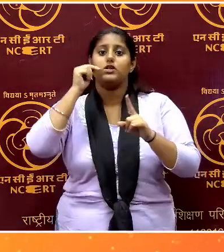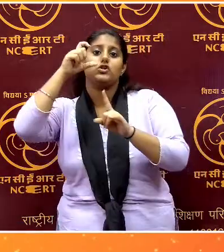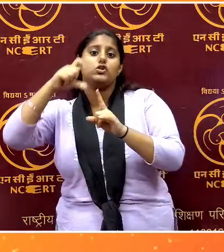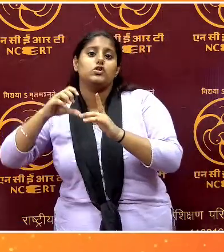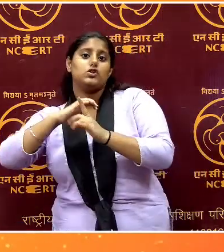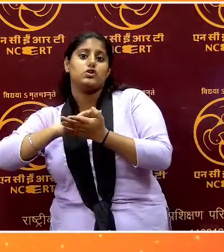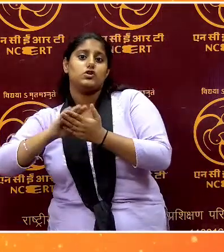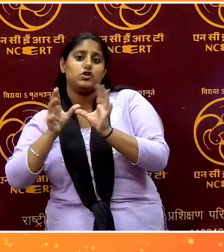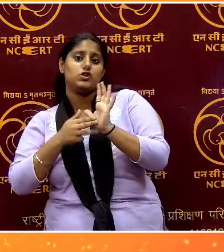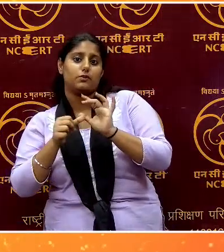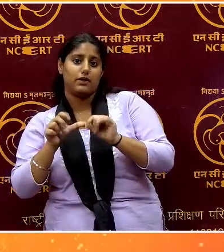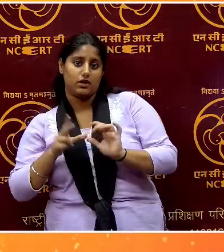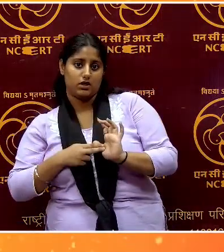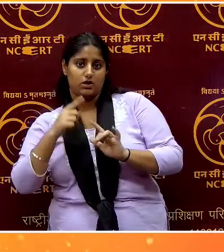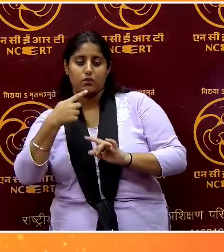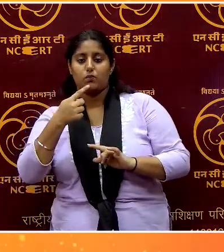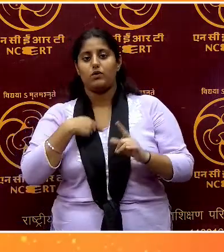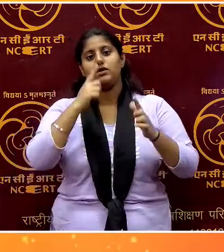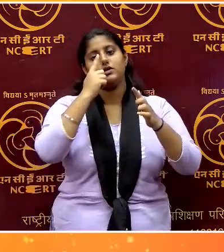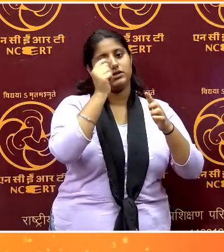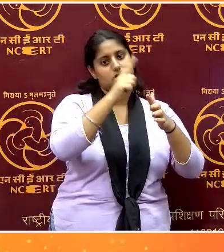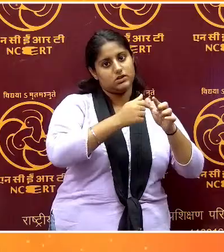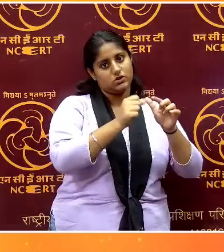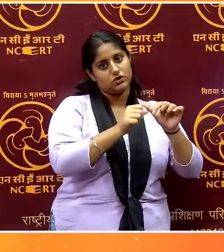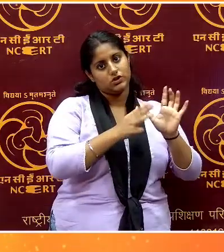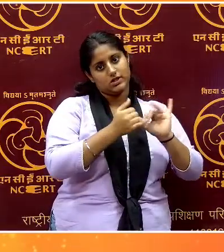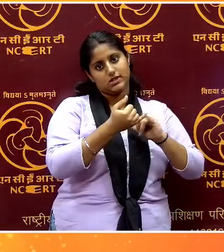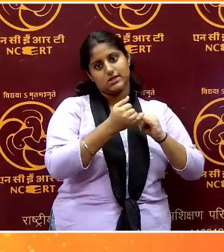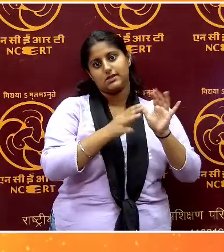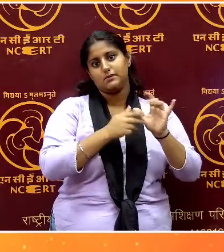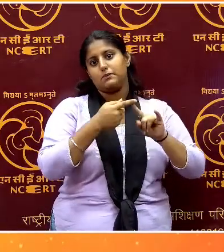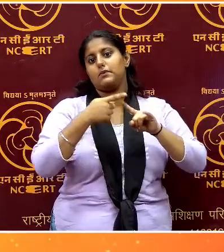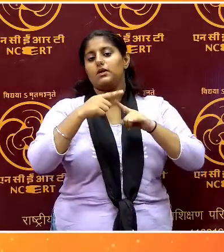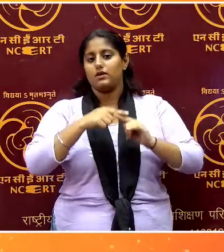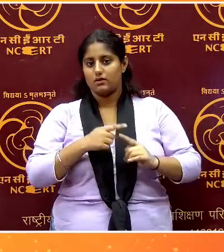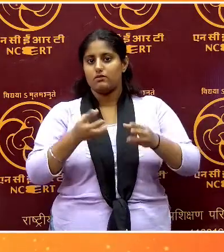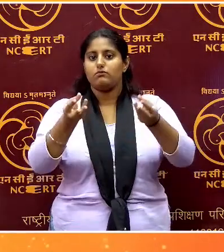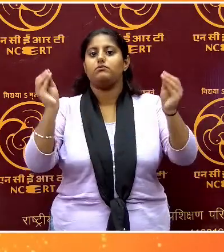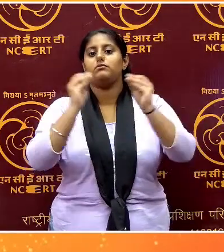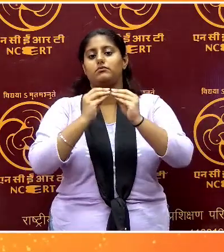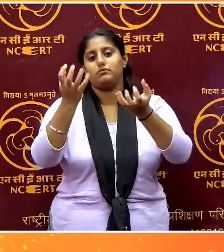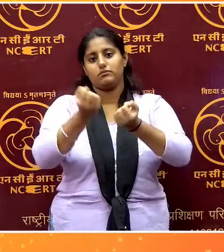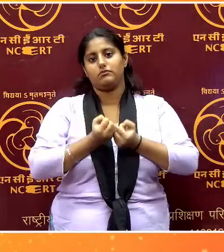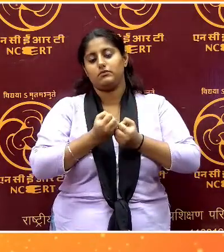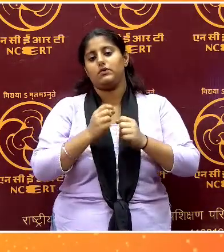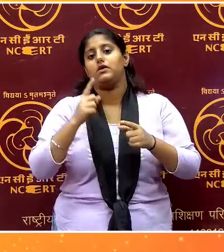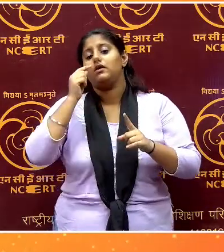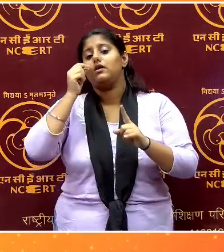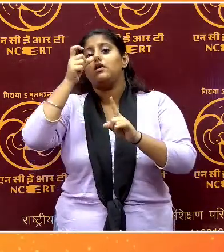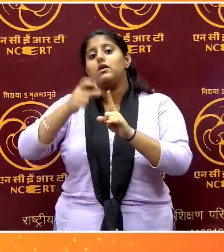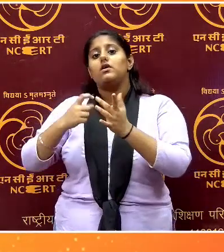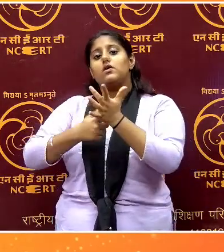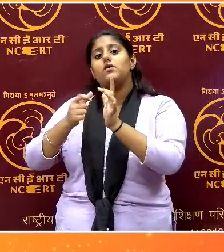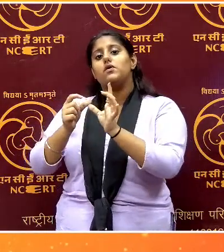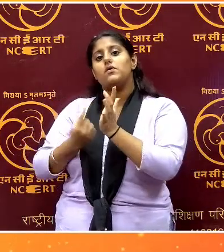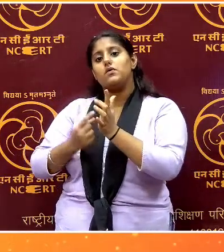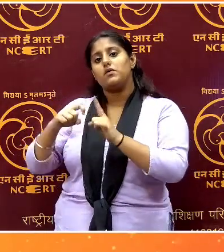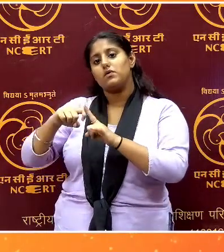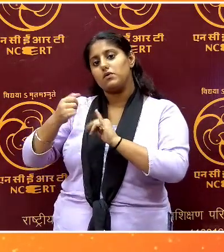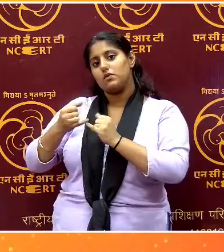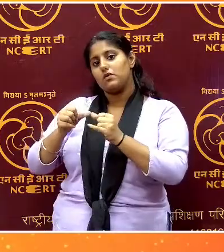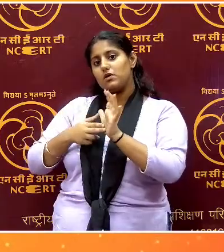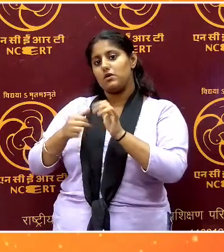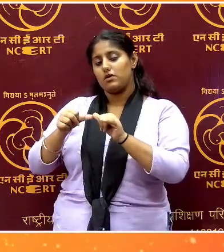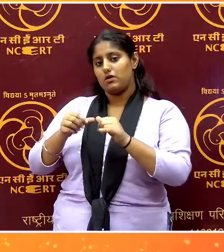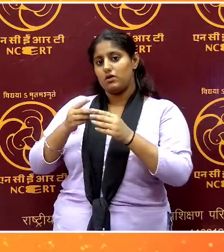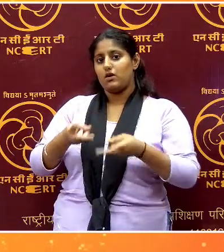So, Jasmeet purchased more kites. What about Ruxana says Poonam Bain purchased more than double